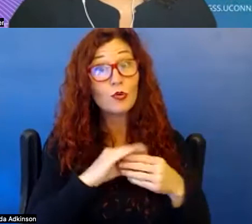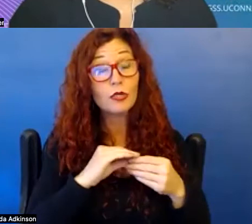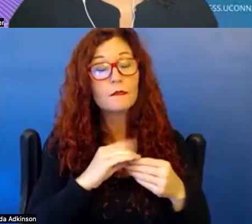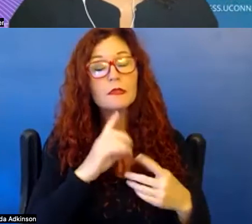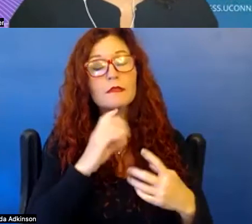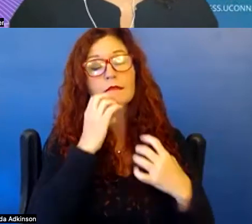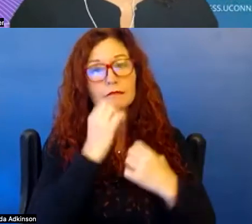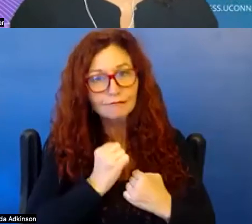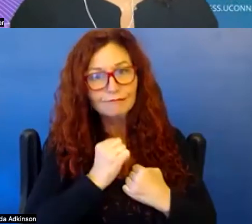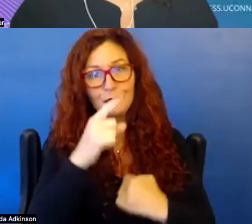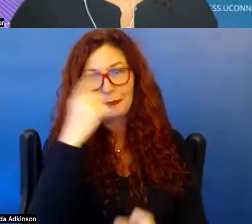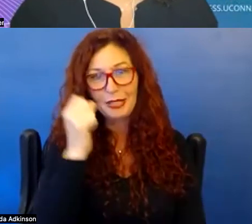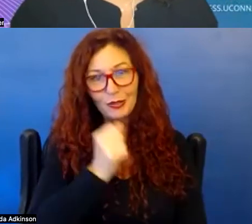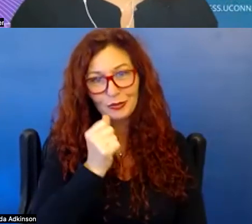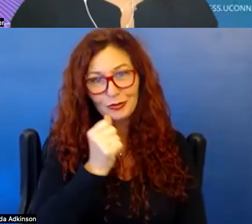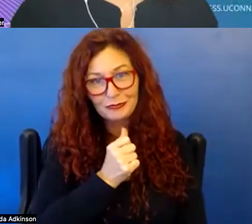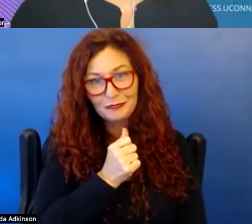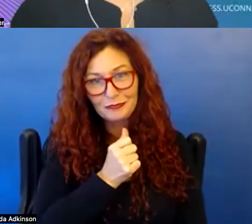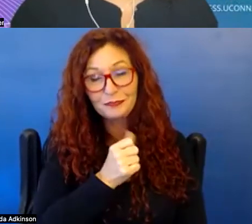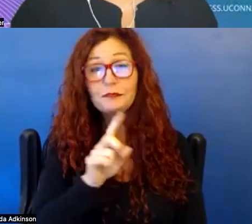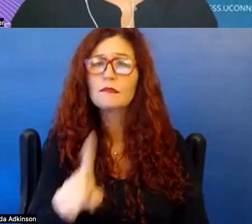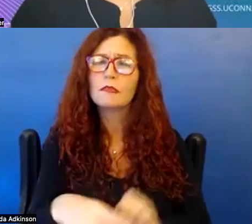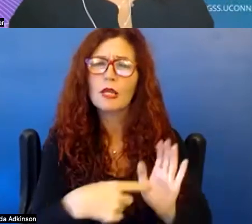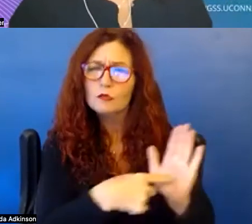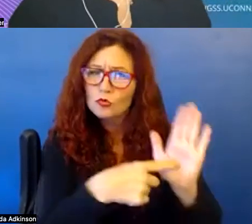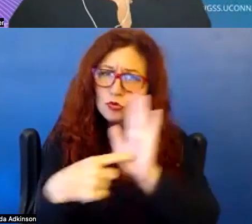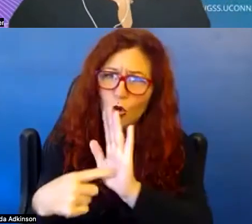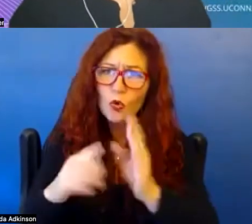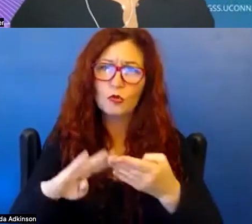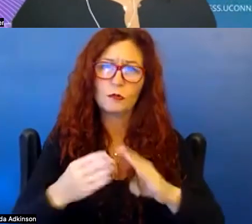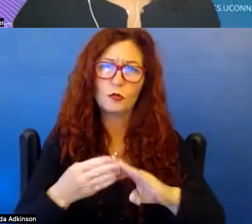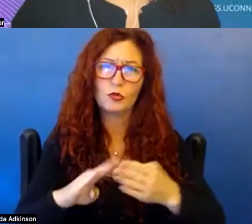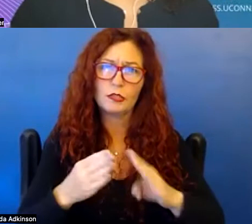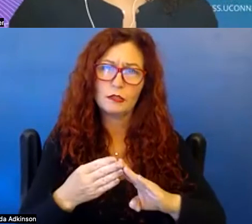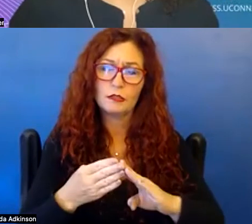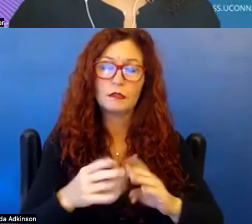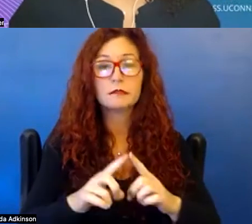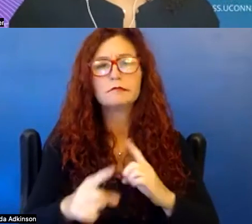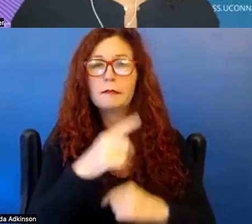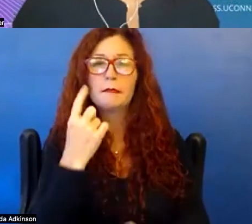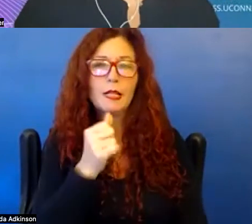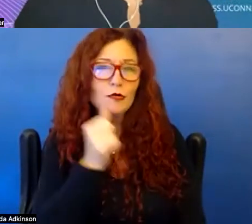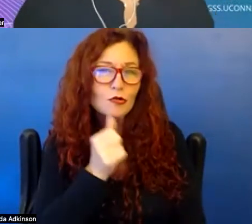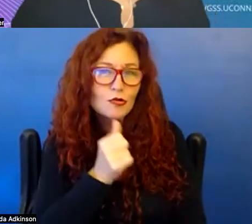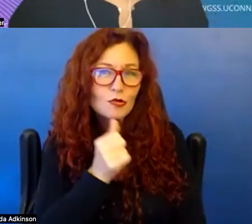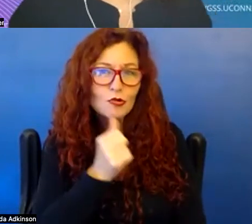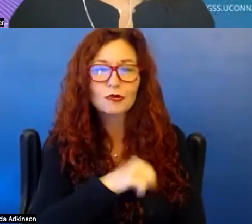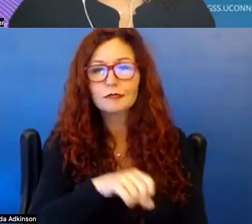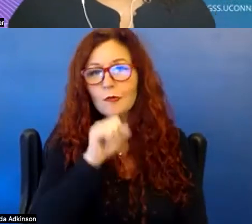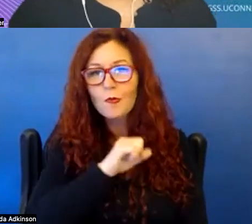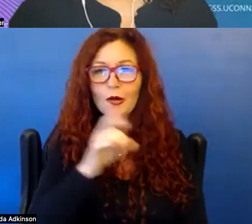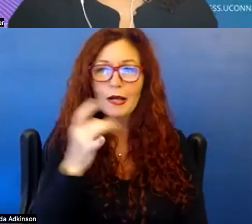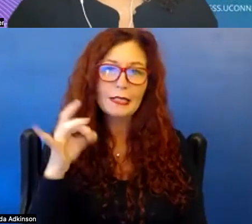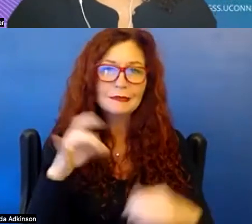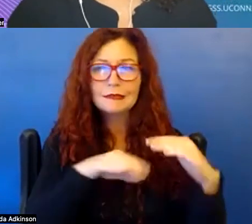to show community. And when I say Black girls, I'm talking about girls 18 and under. I'm talking about femmes. I'm talking about gender nonconforming young